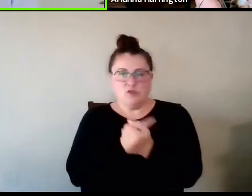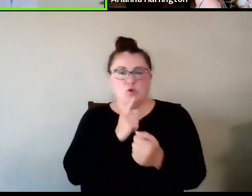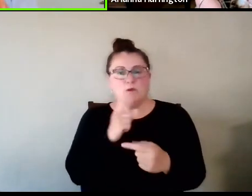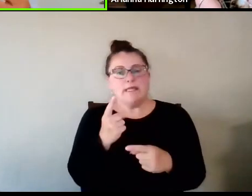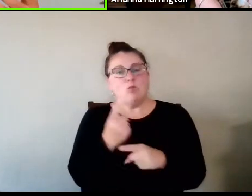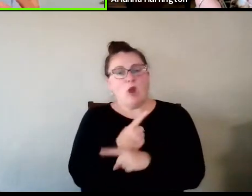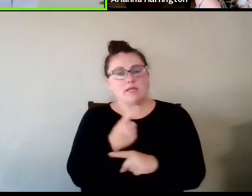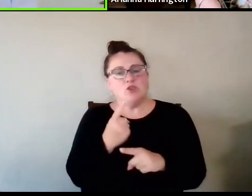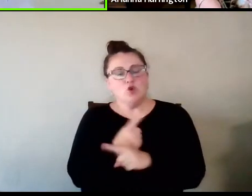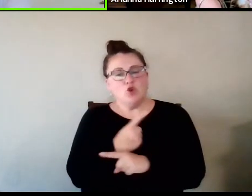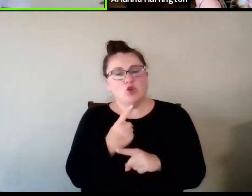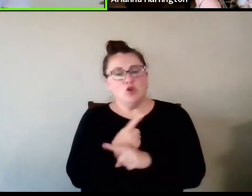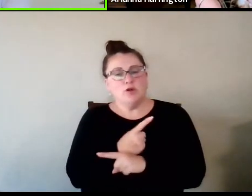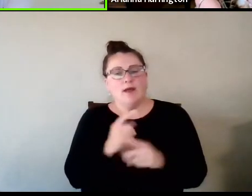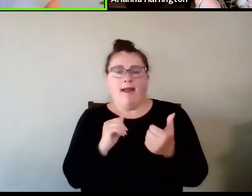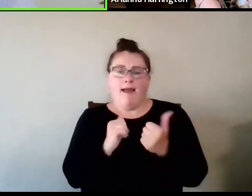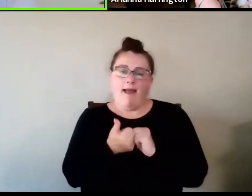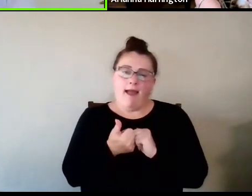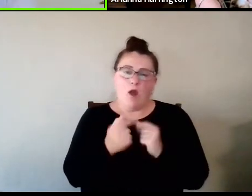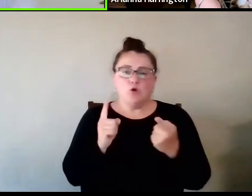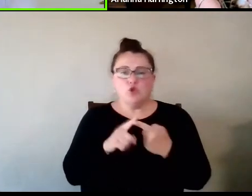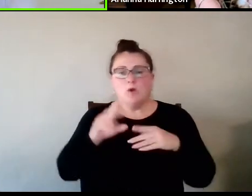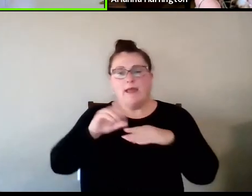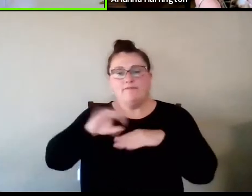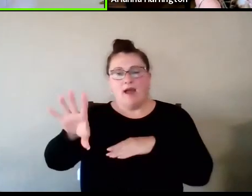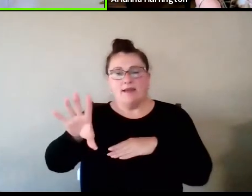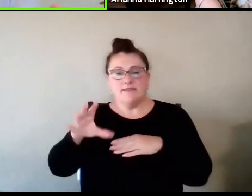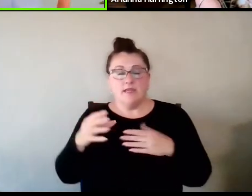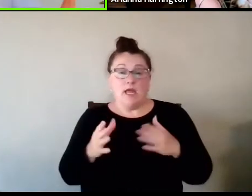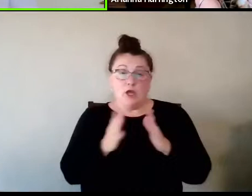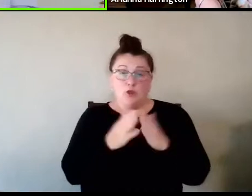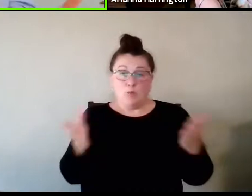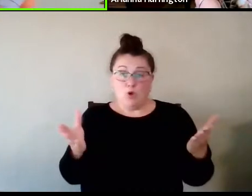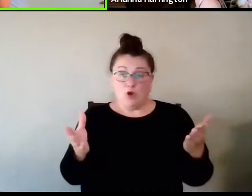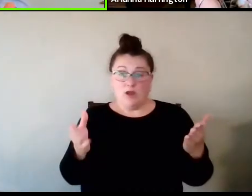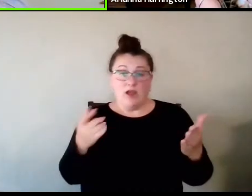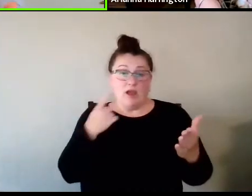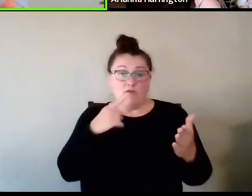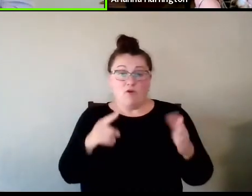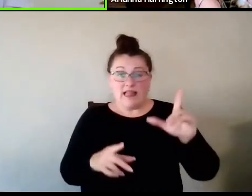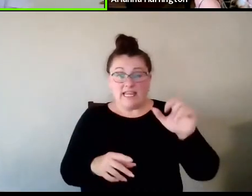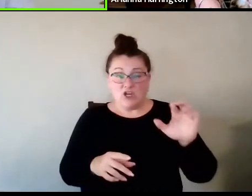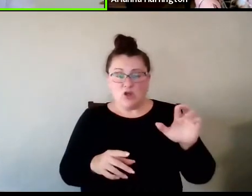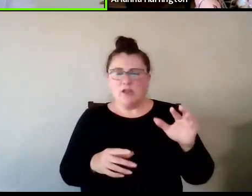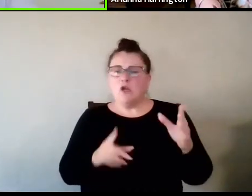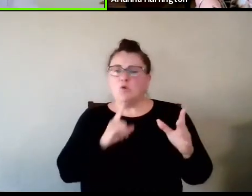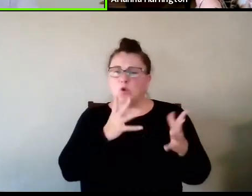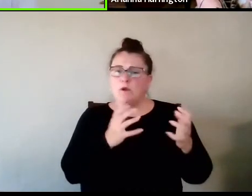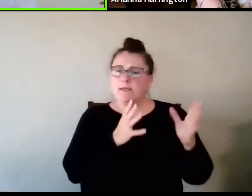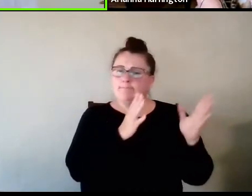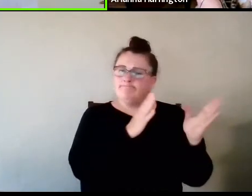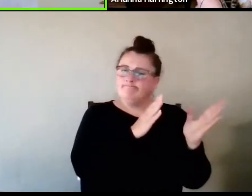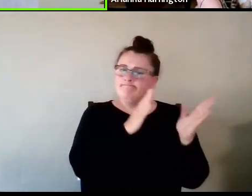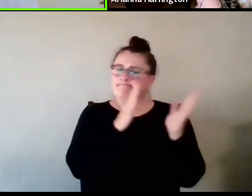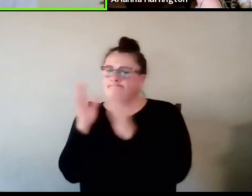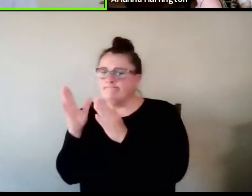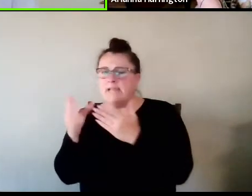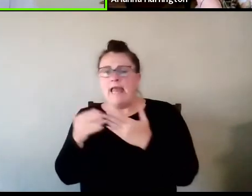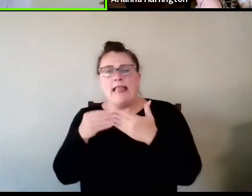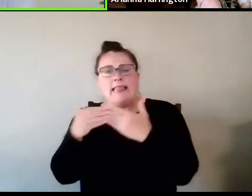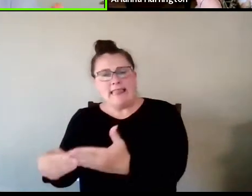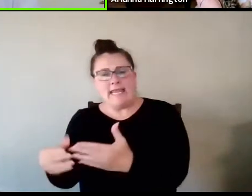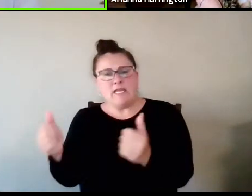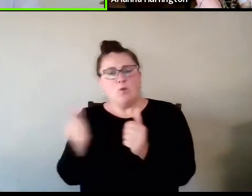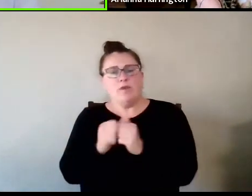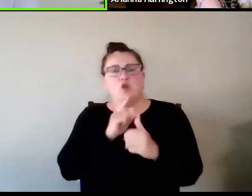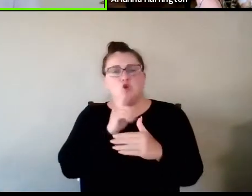practical, you know, how to advise. The book is really a guide for leaders who are eager to move in this direction of leading with purpose and